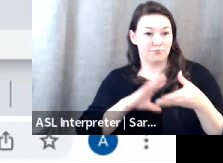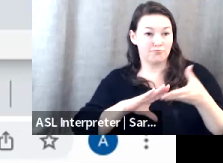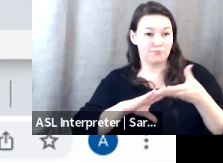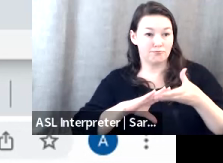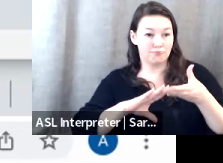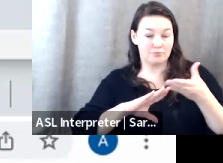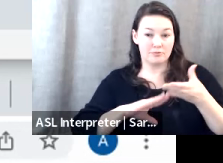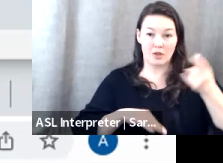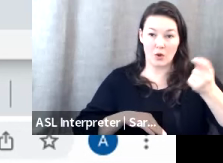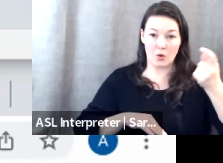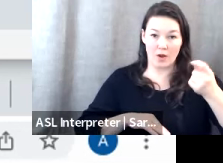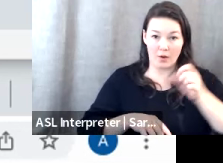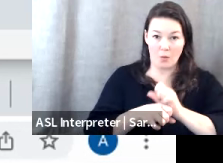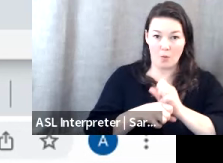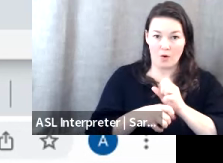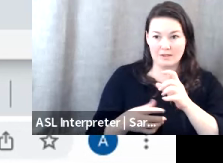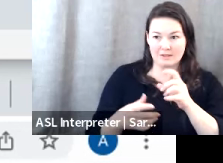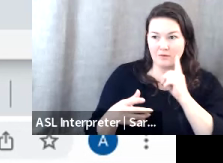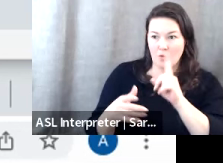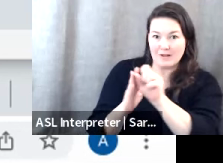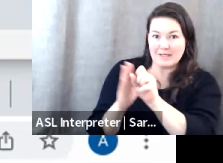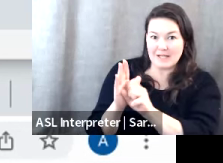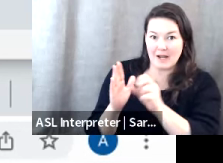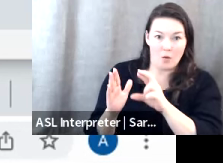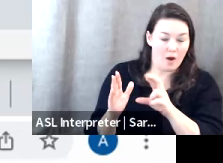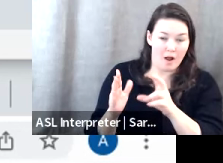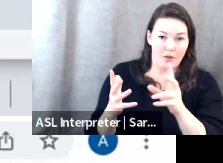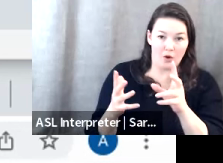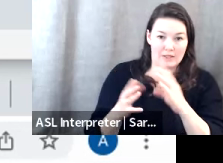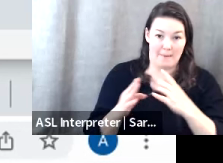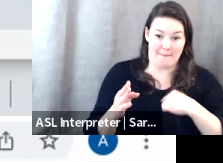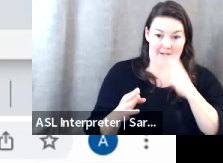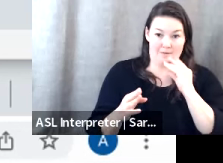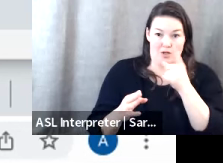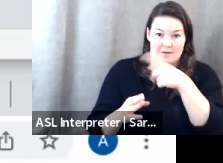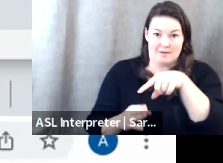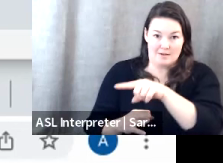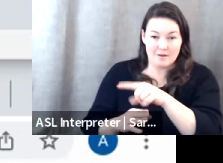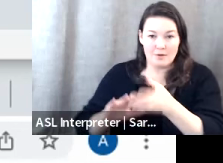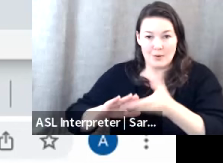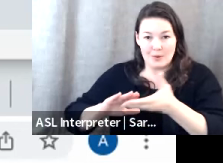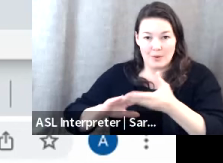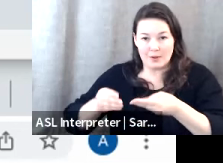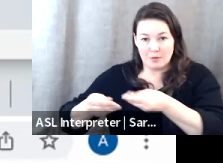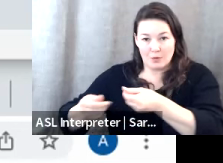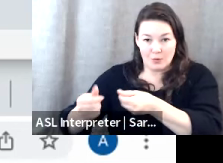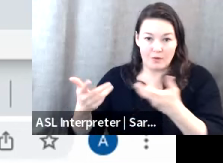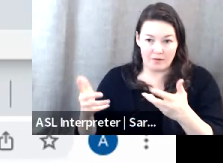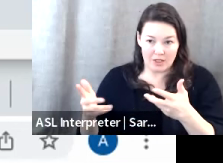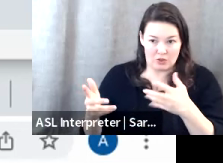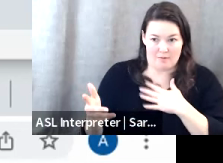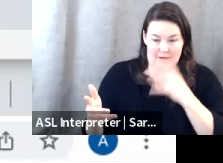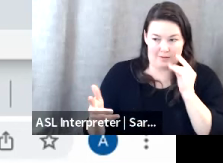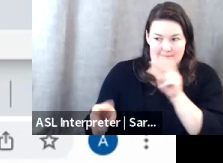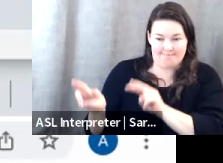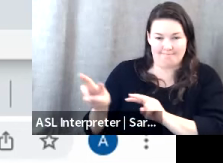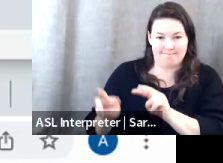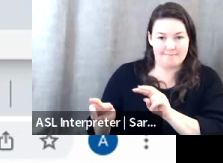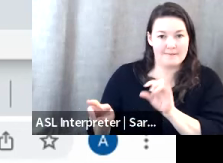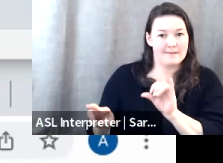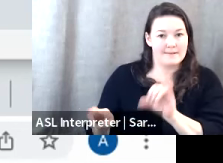cities, and it went smoothly. But I would like to hear other thoughts. Quisiera escuchar de ustedes de más, pero